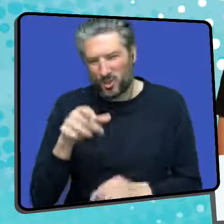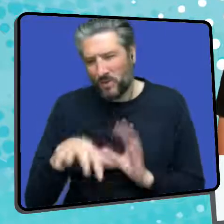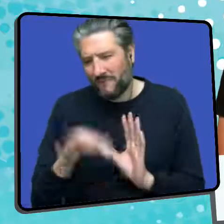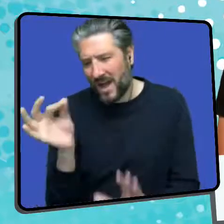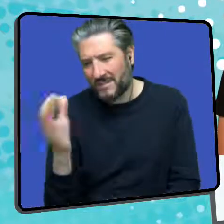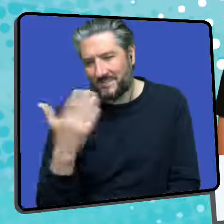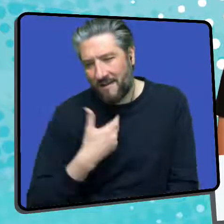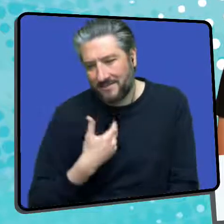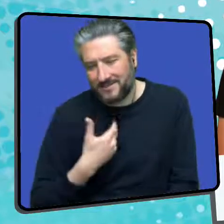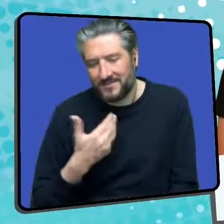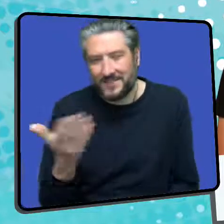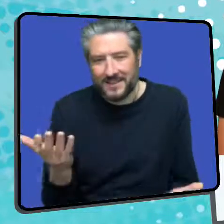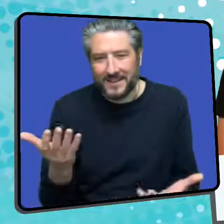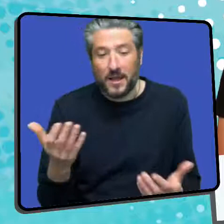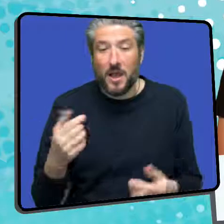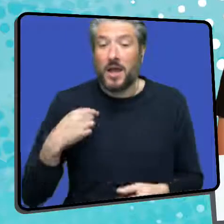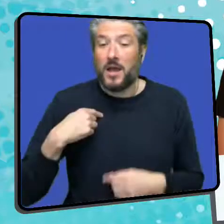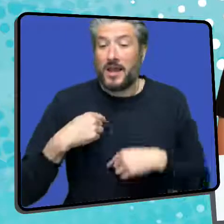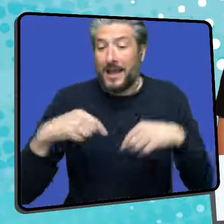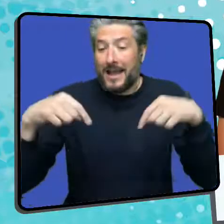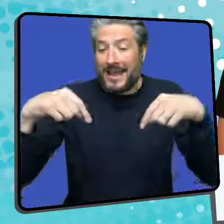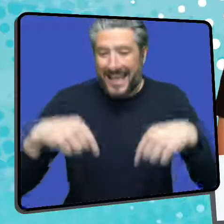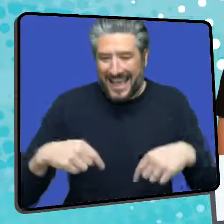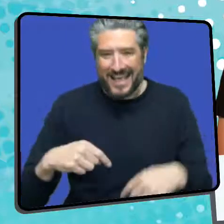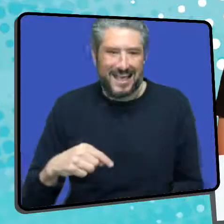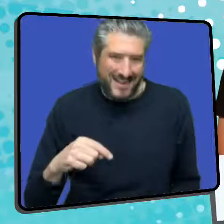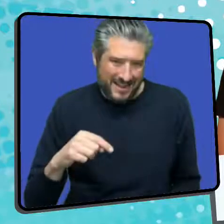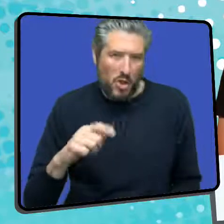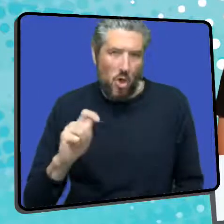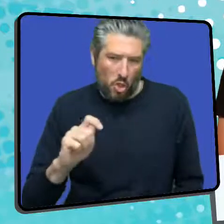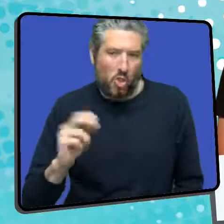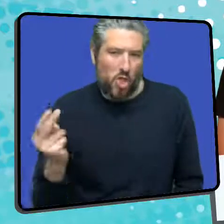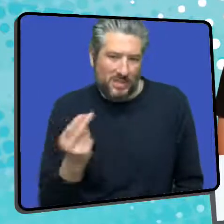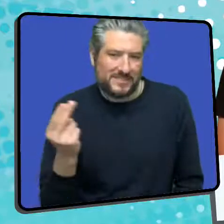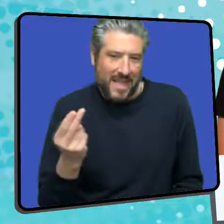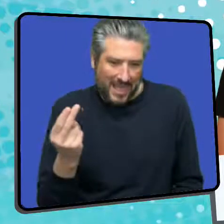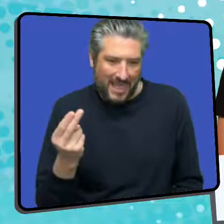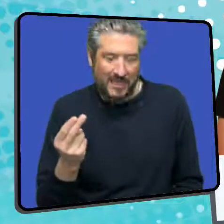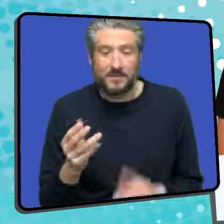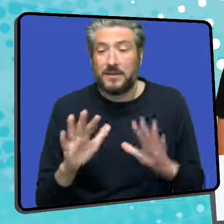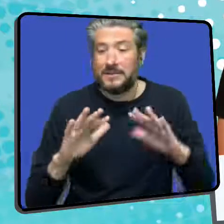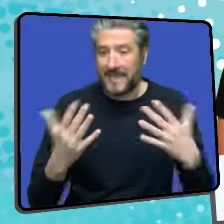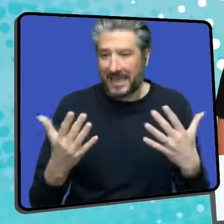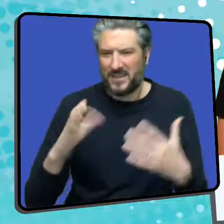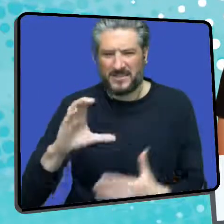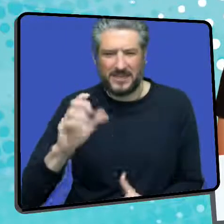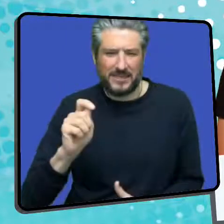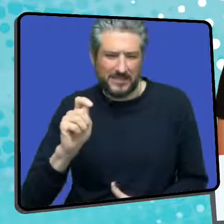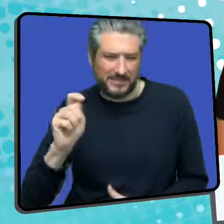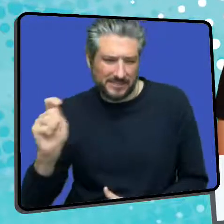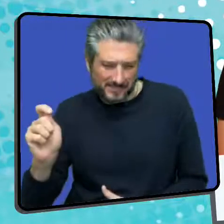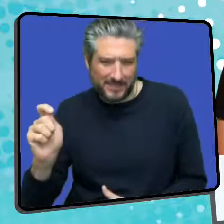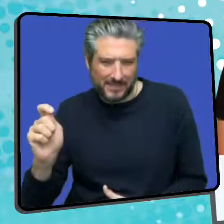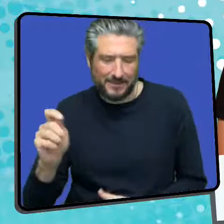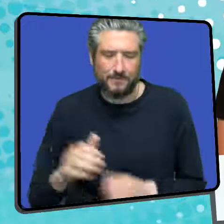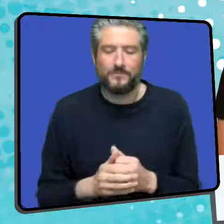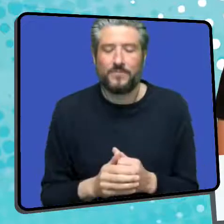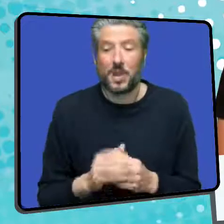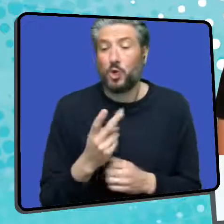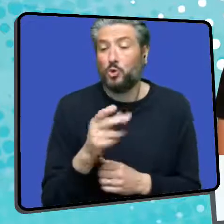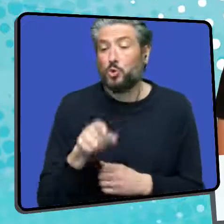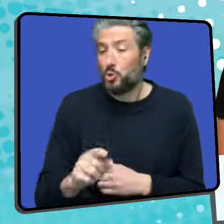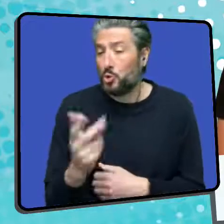Thursday. That's 10 a.m. CET, 2:30 IST, and 8